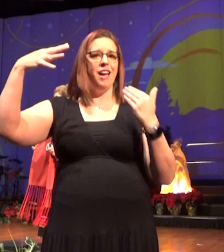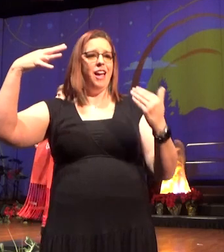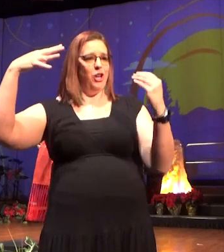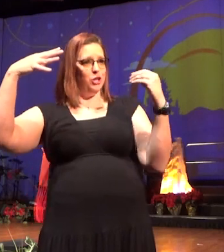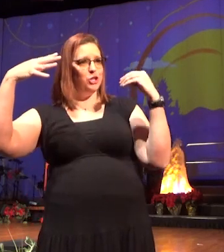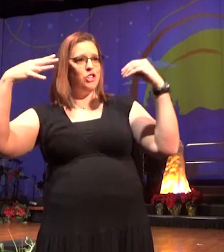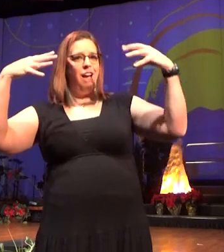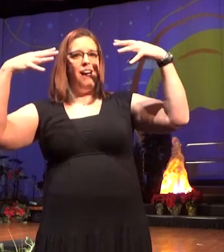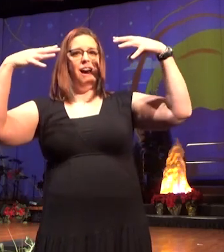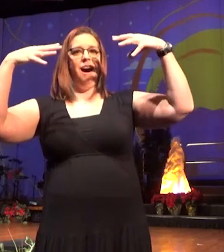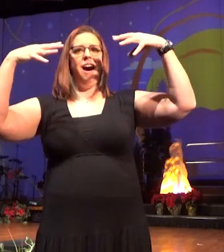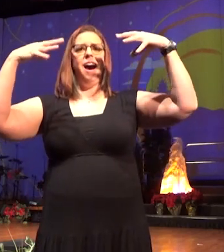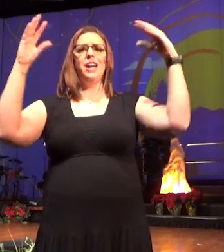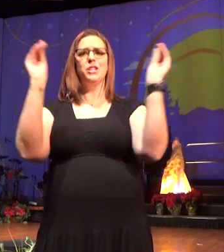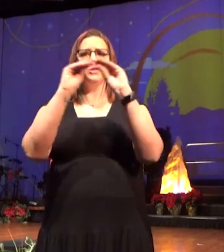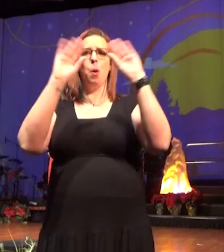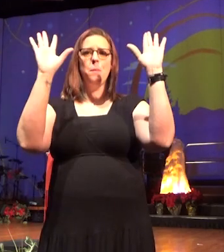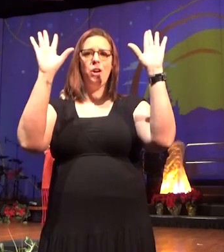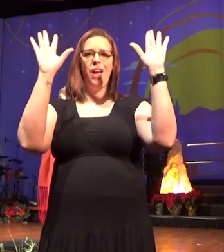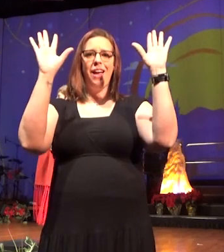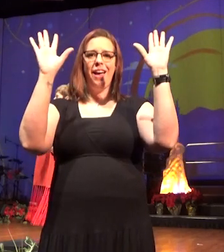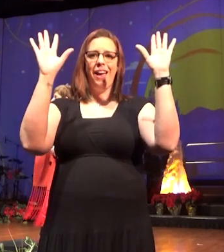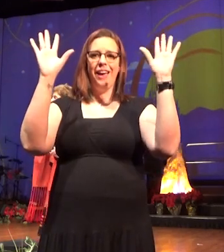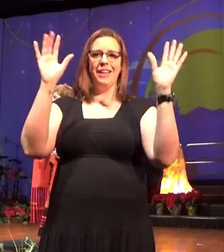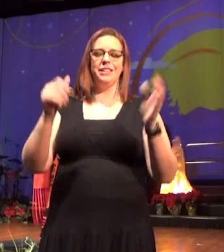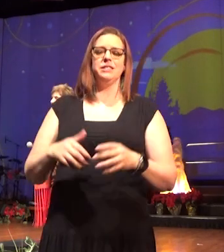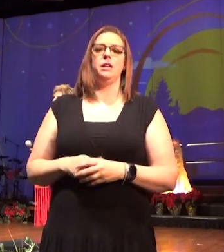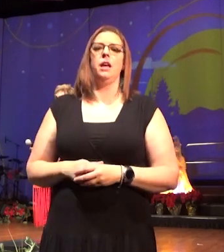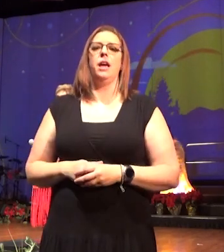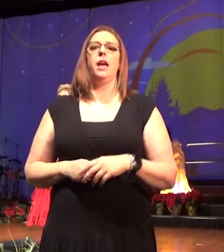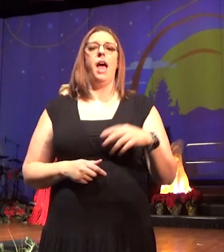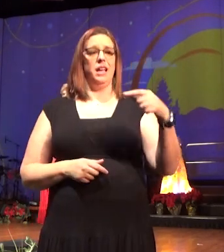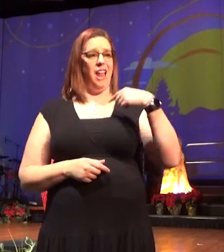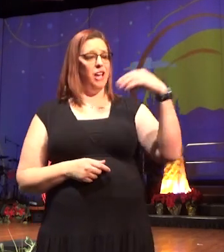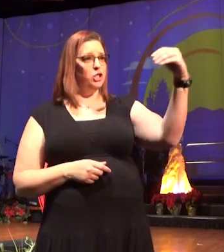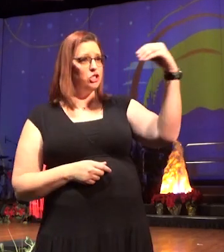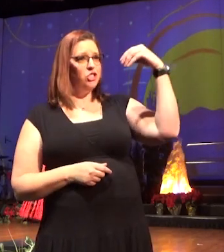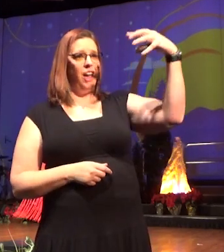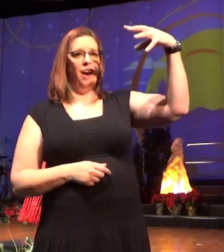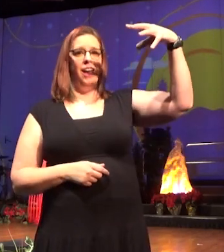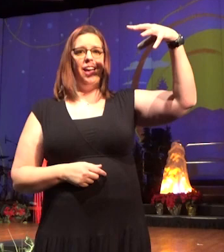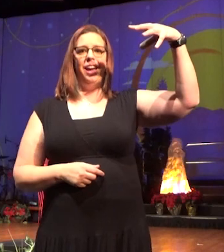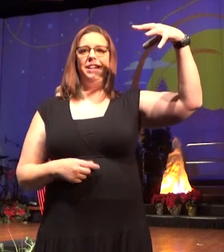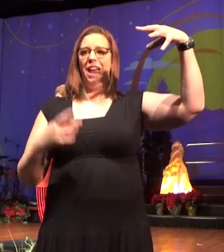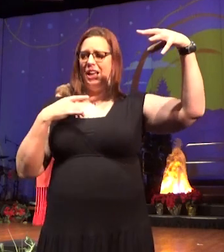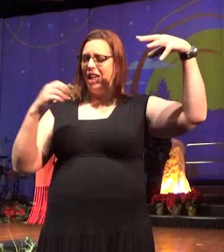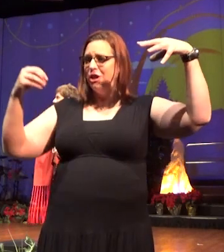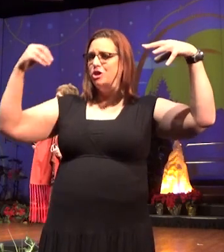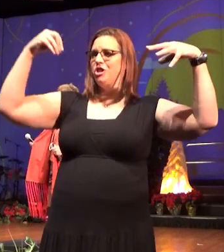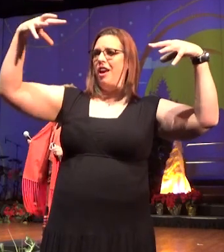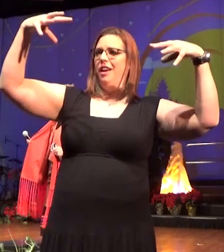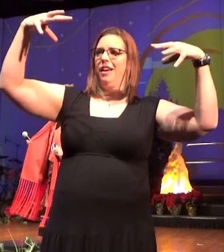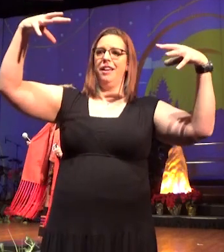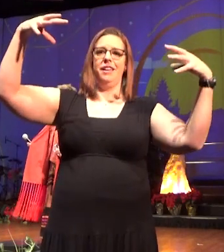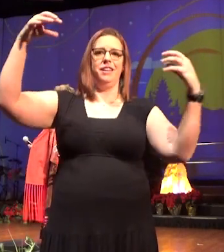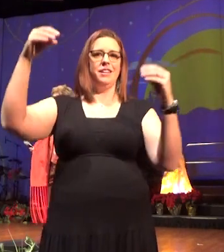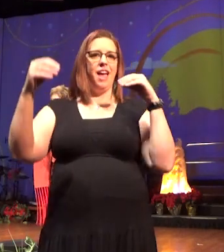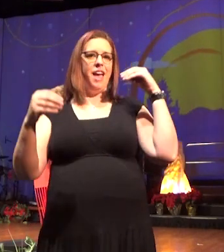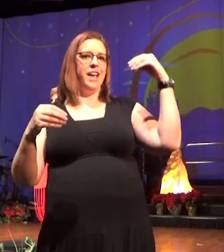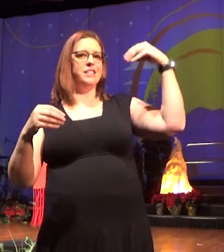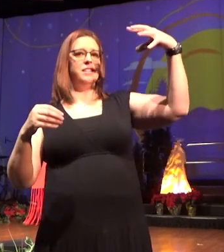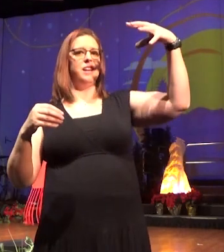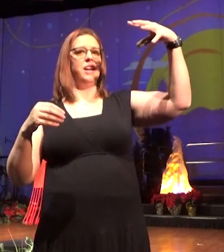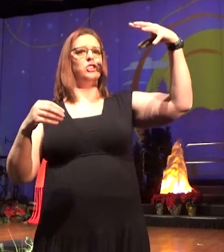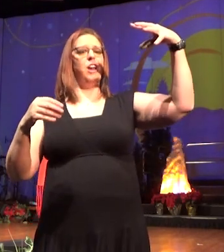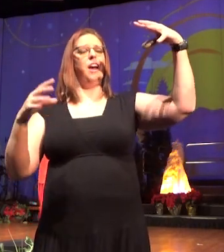shine, and I shine so bright. And I shine, and I